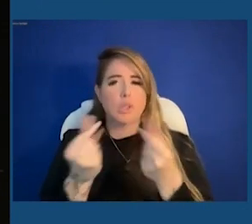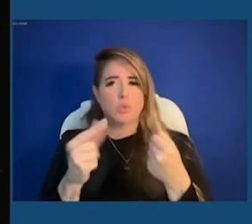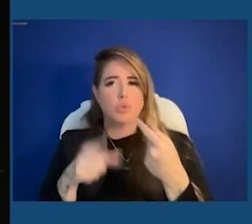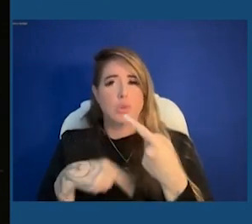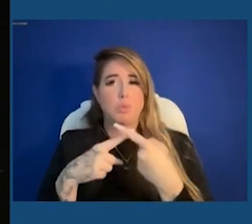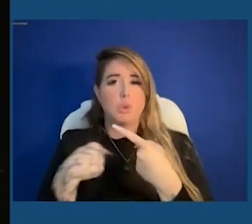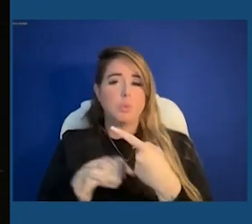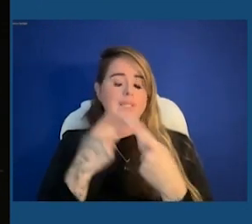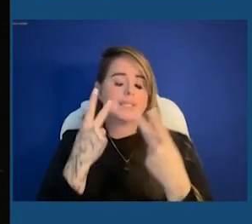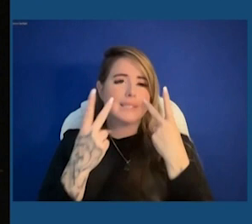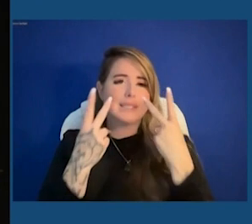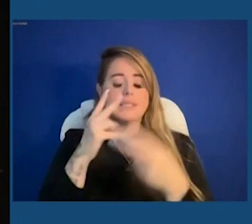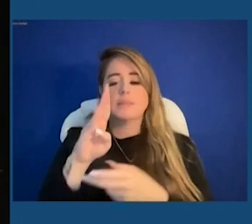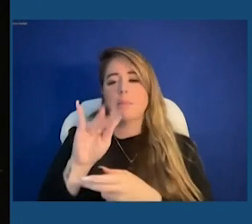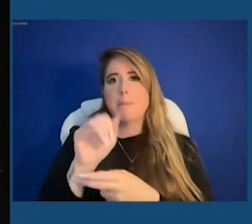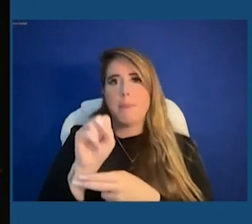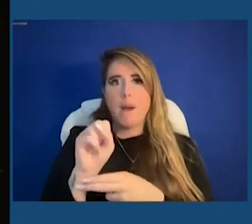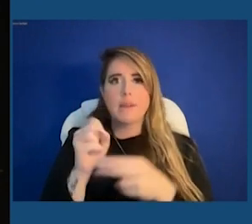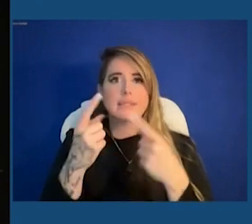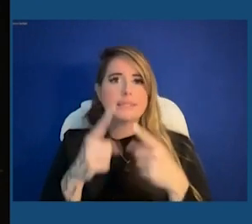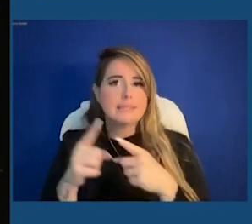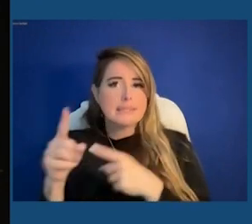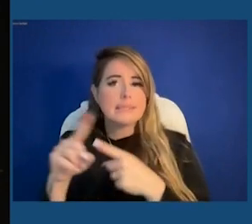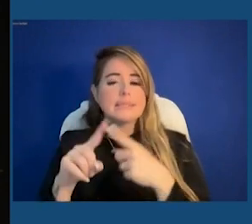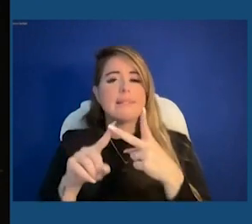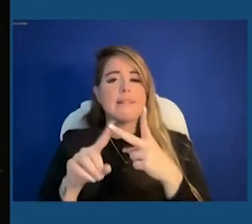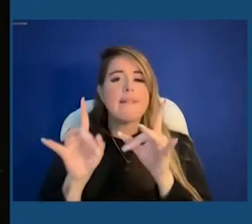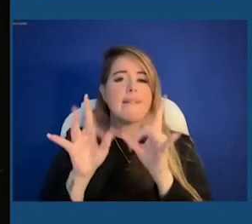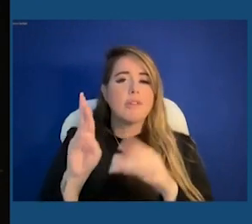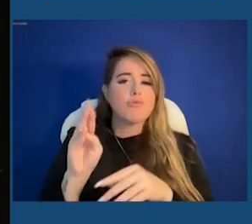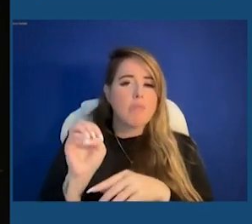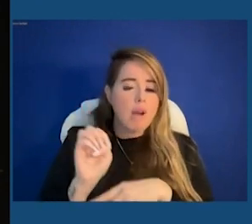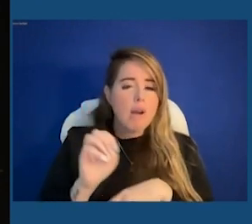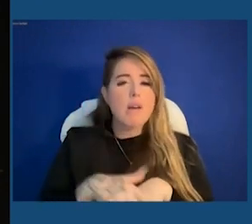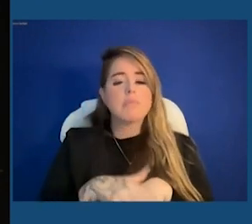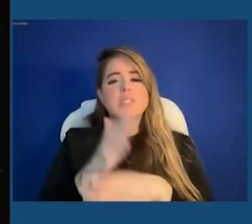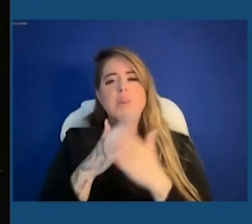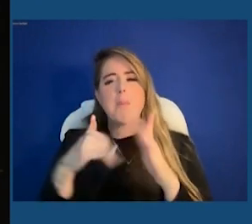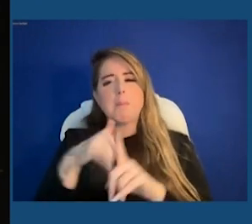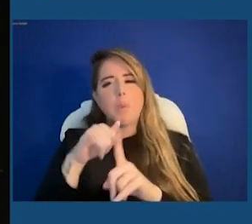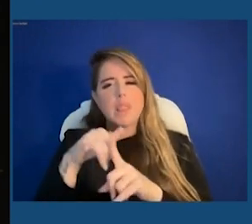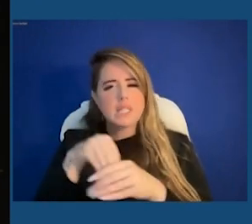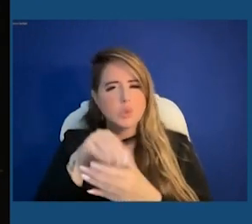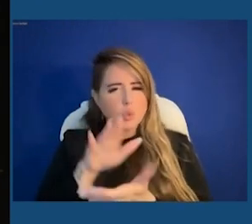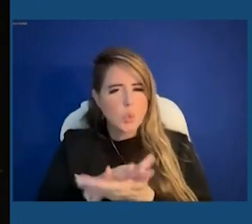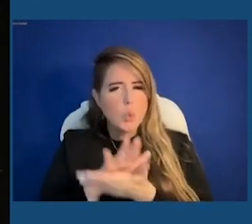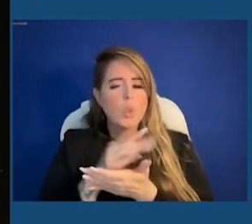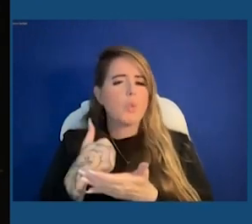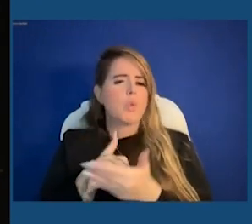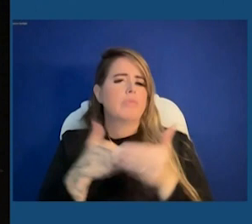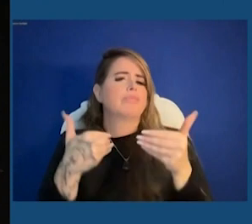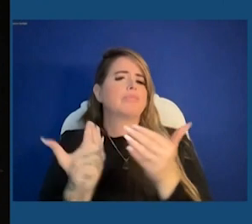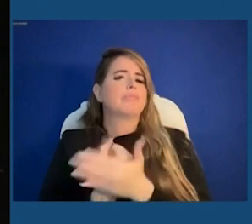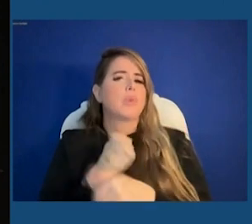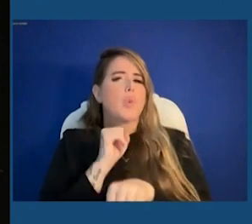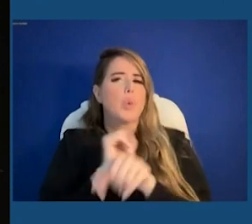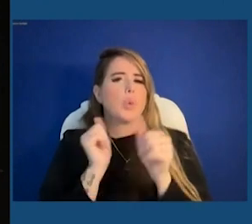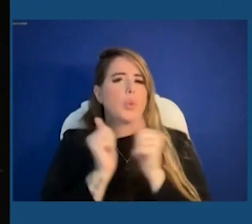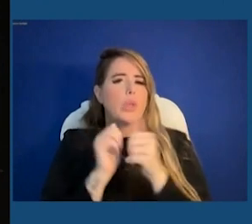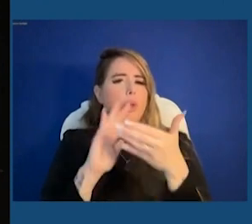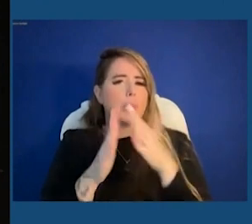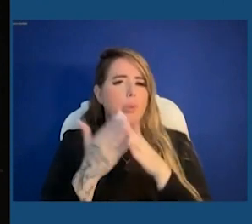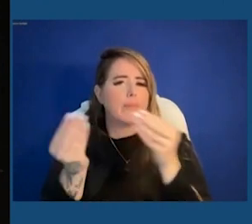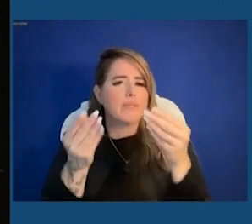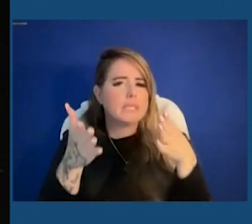bias incidents, hate crimes, allegations of bullying in school, where we actually work with community